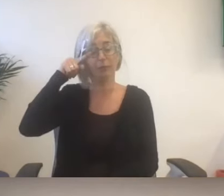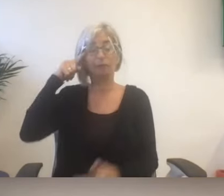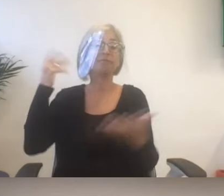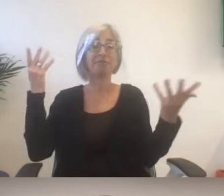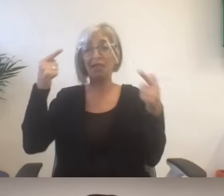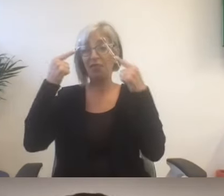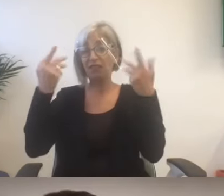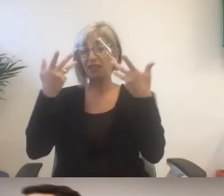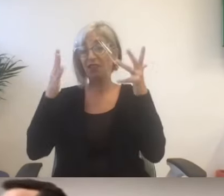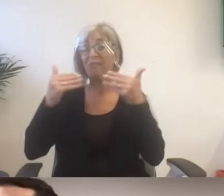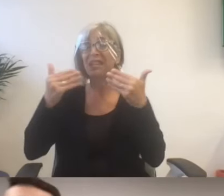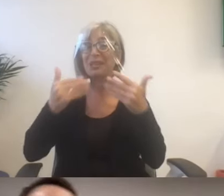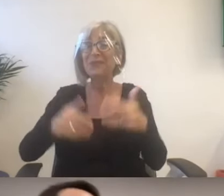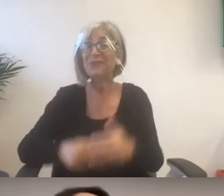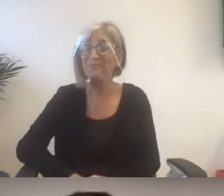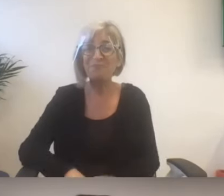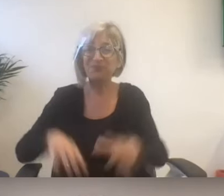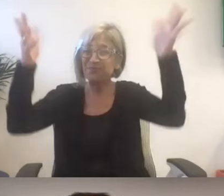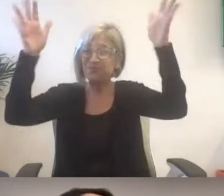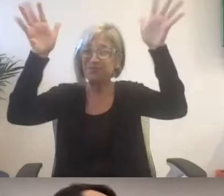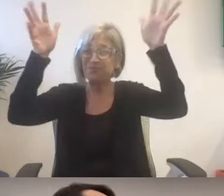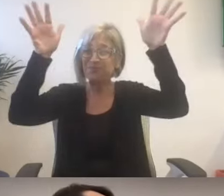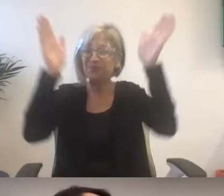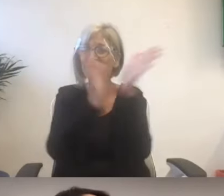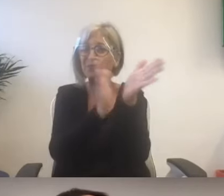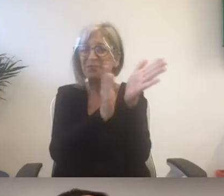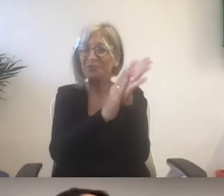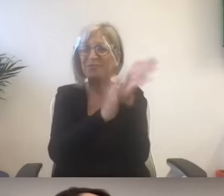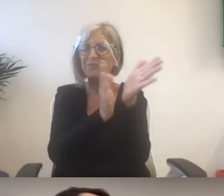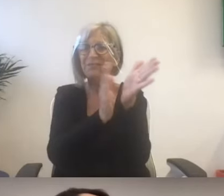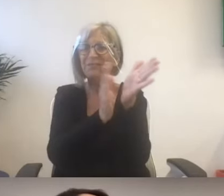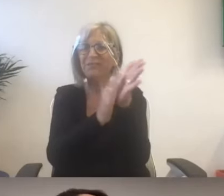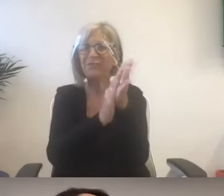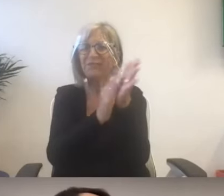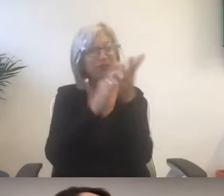we're good there. All right. Any questions?